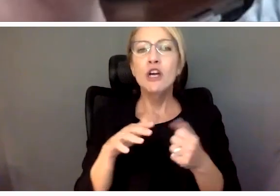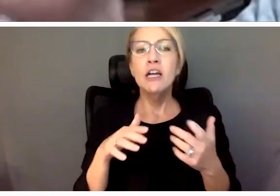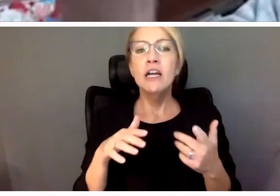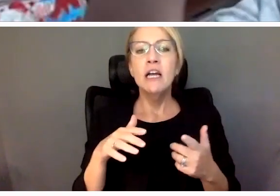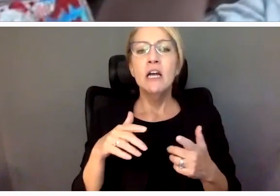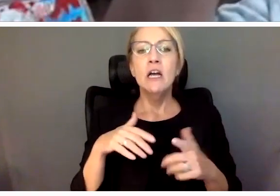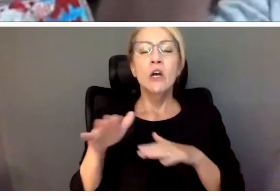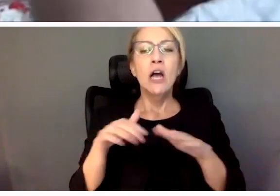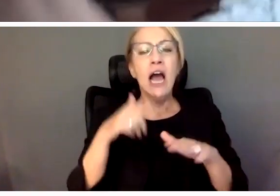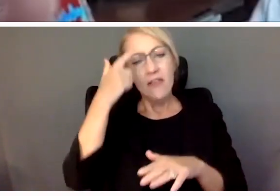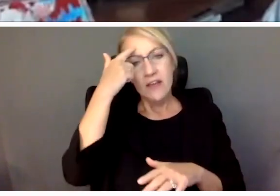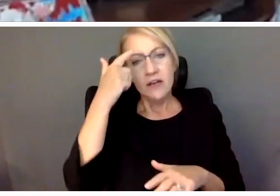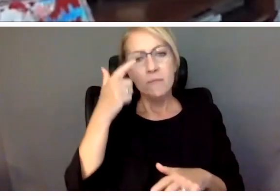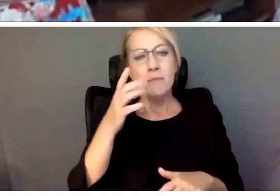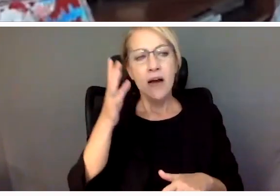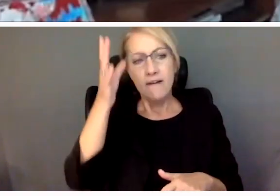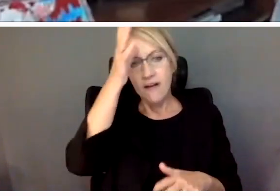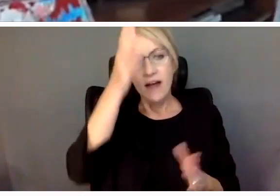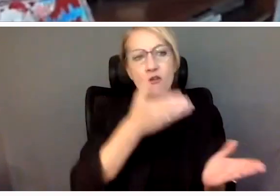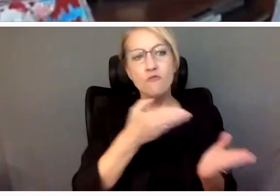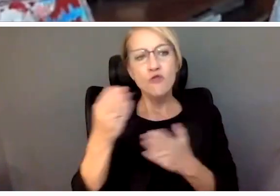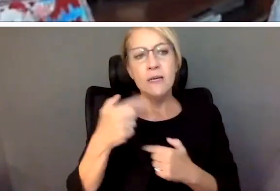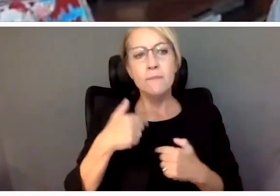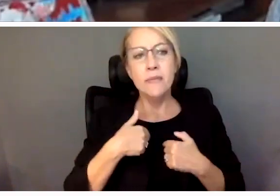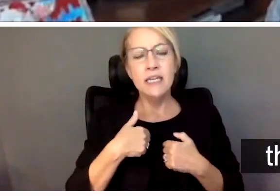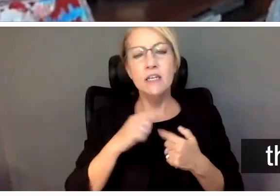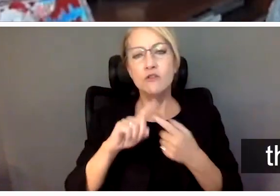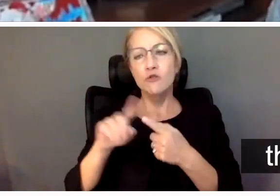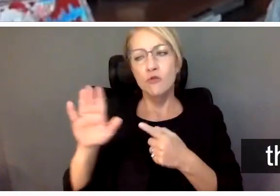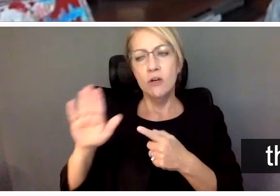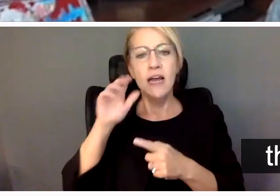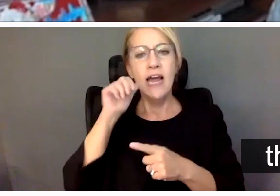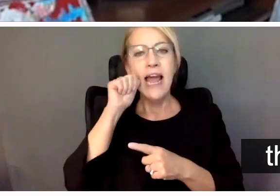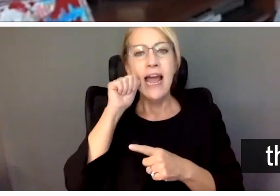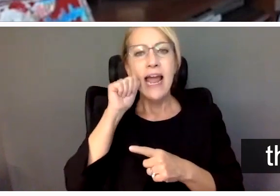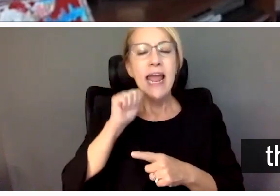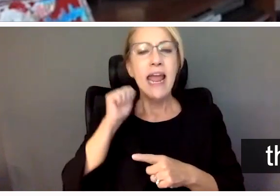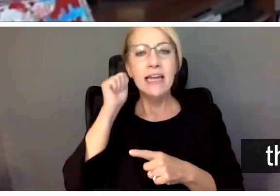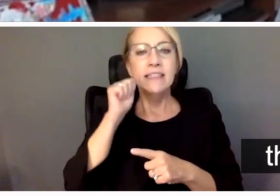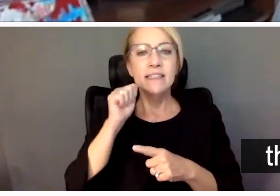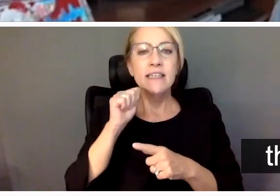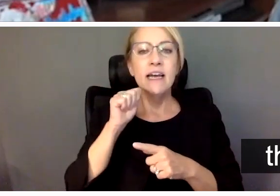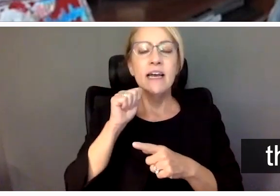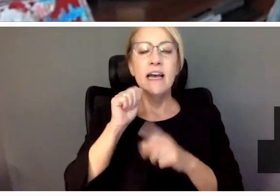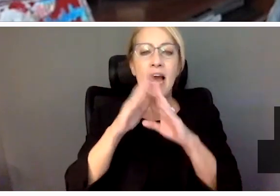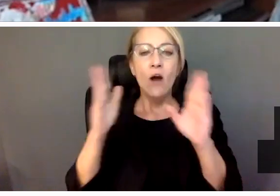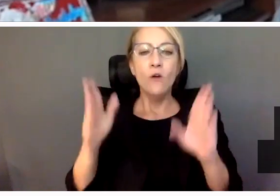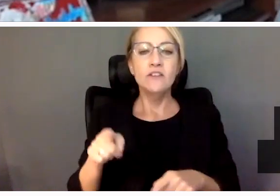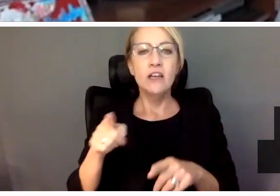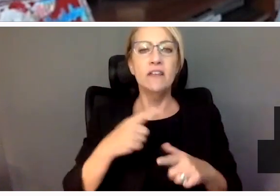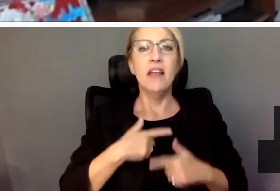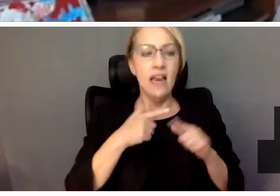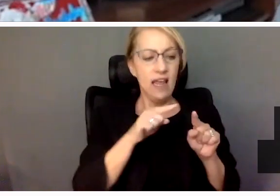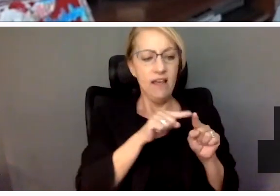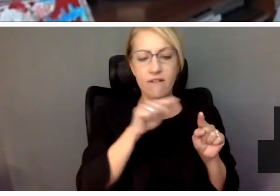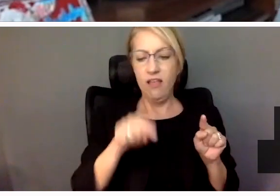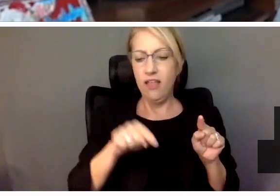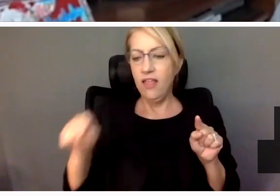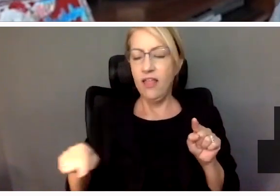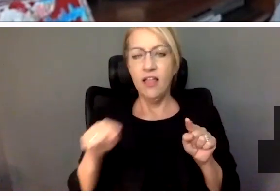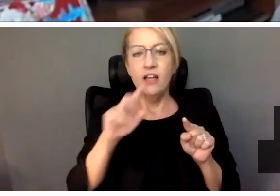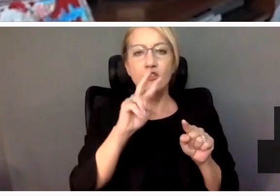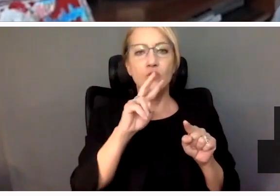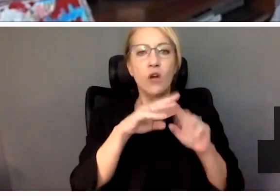my aunt, who lived 2 houses behind the Nazi Party headquarters. And